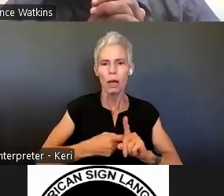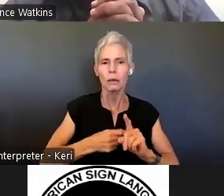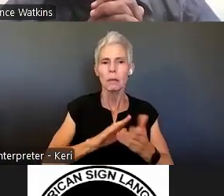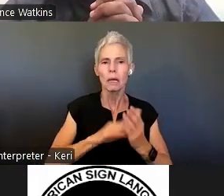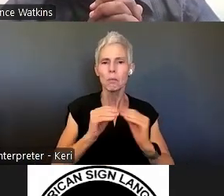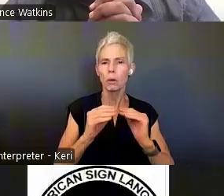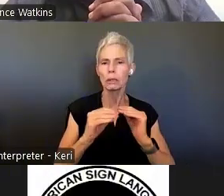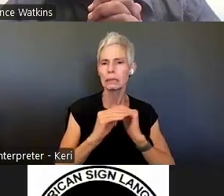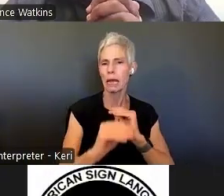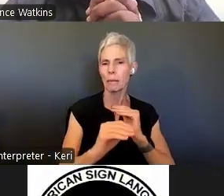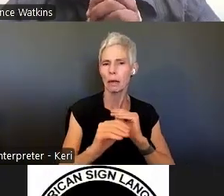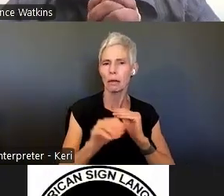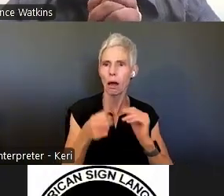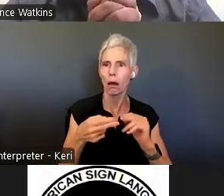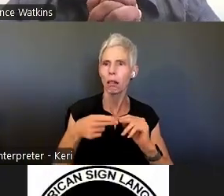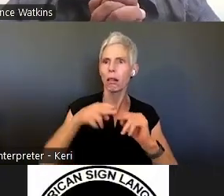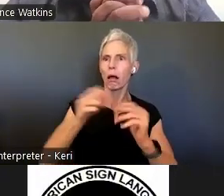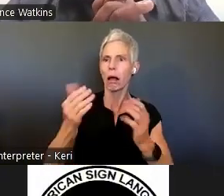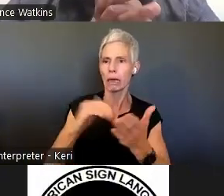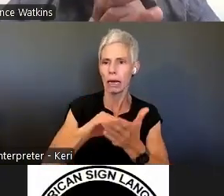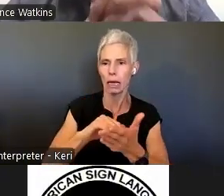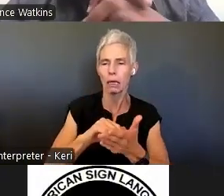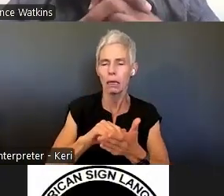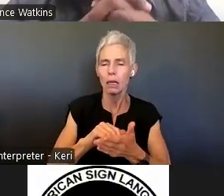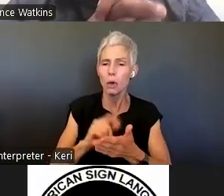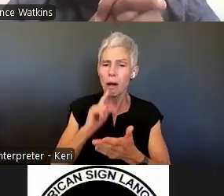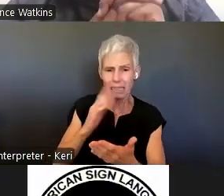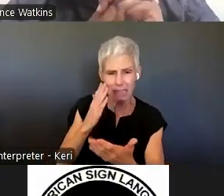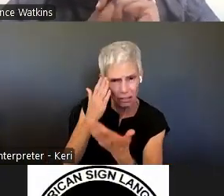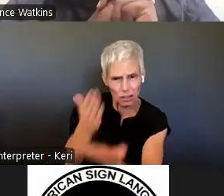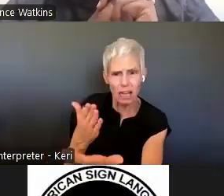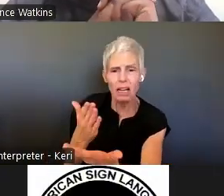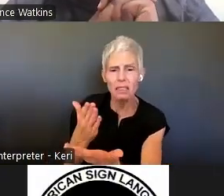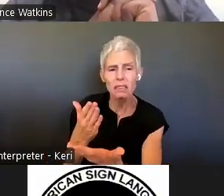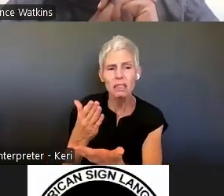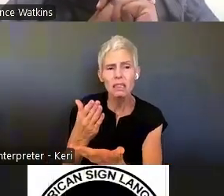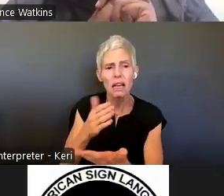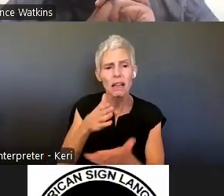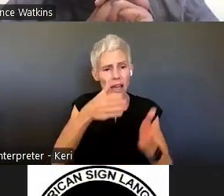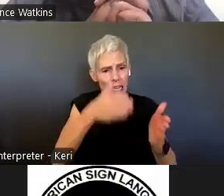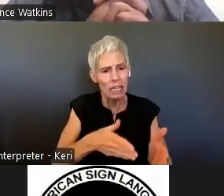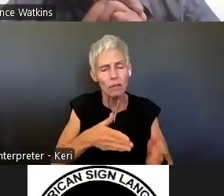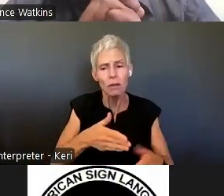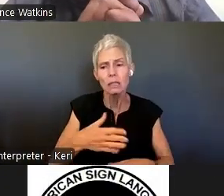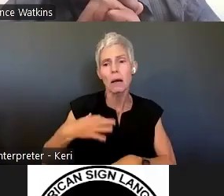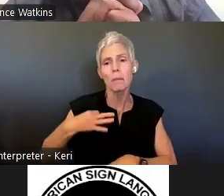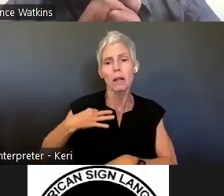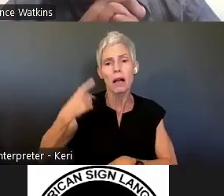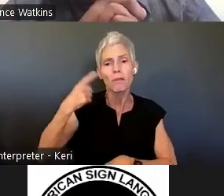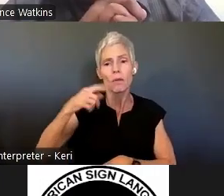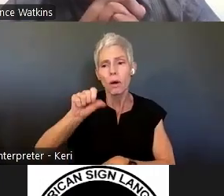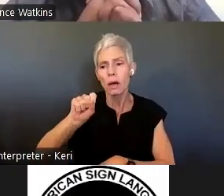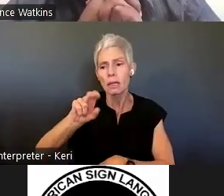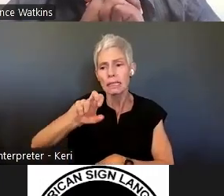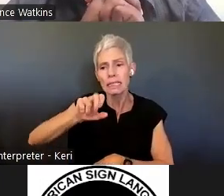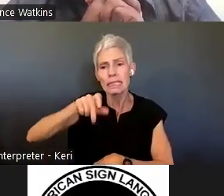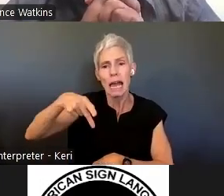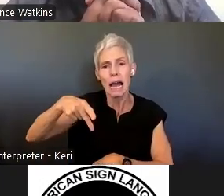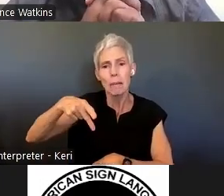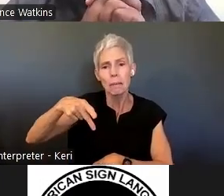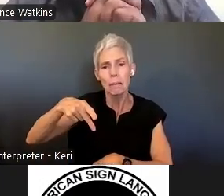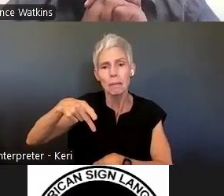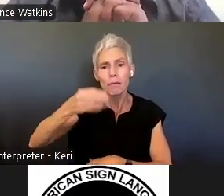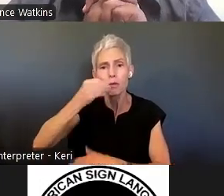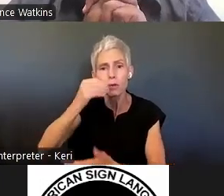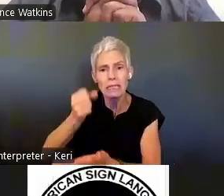particular tenant, I would highly suggest that they go and apply for SNAP benefits. SNAP will take